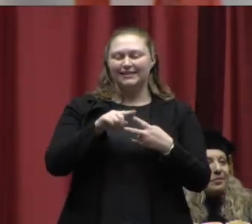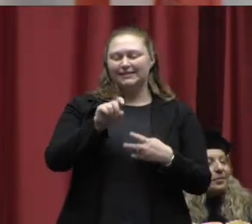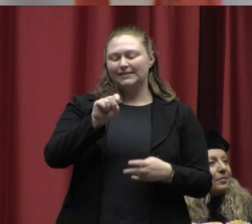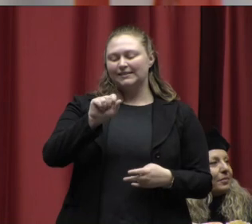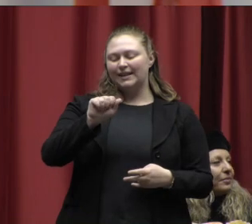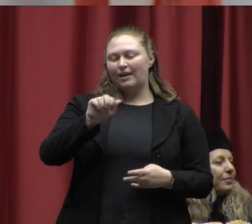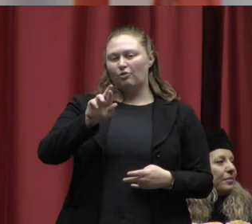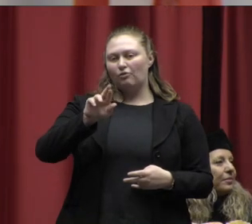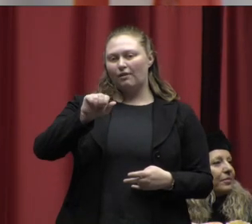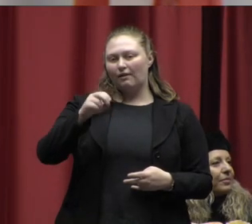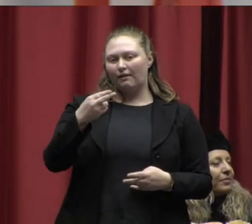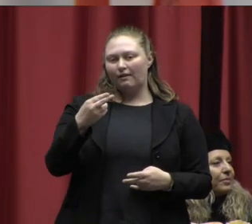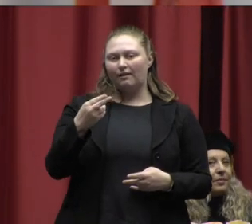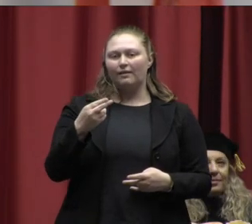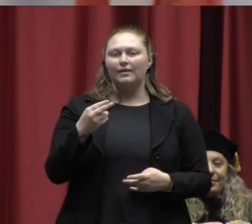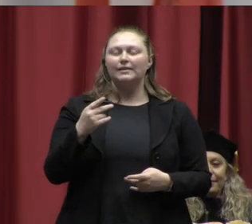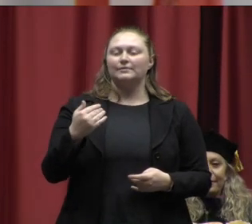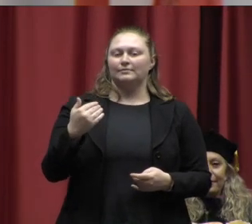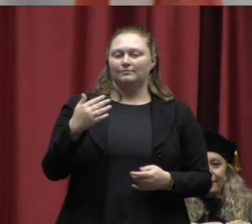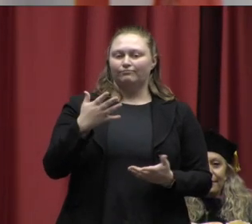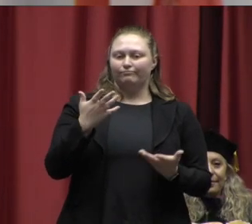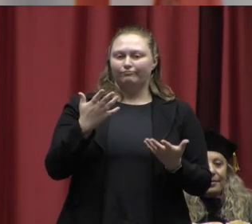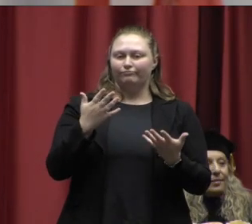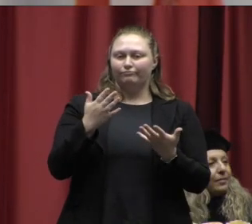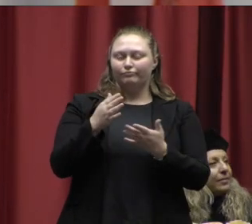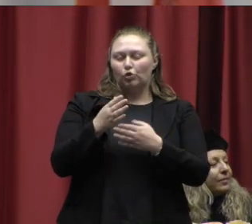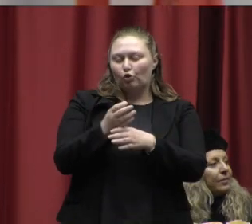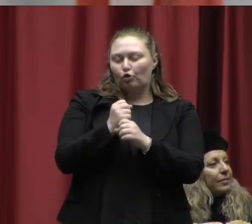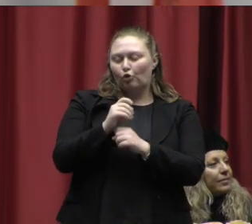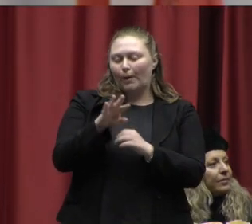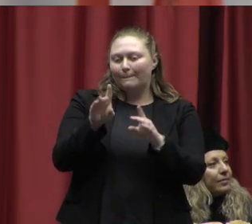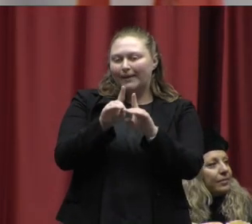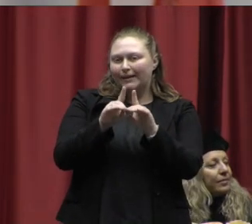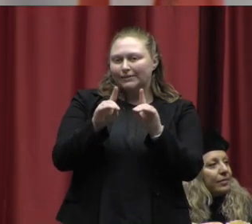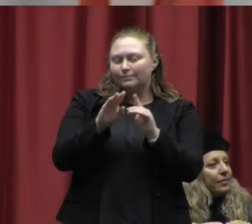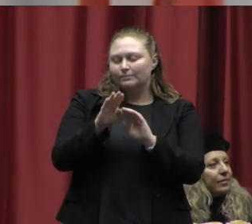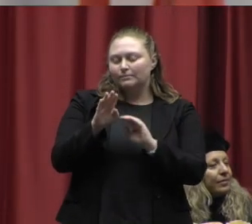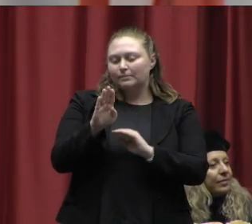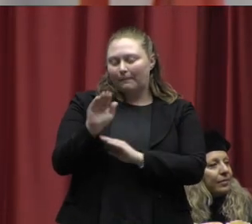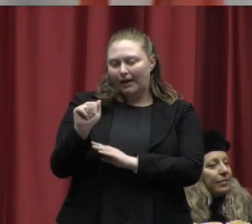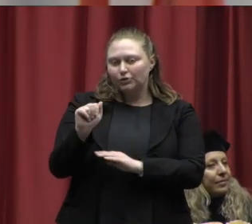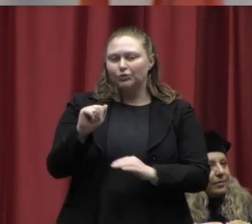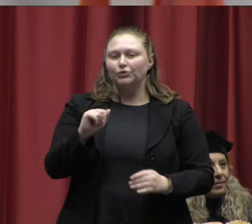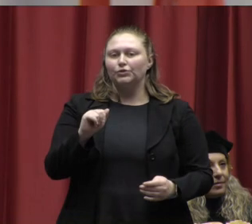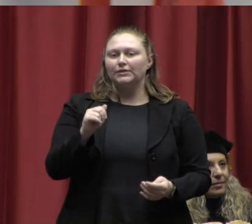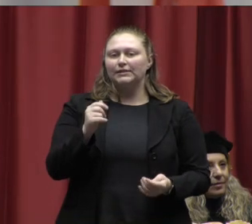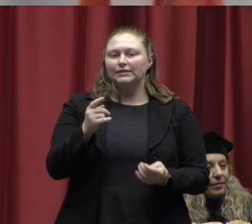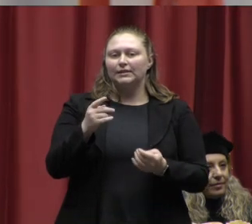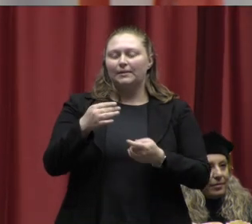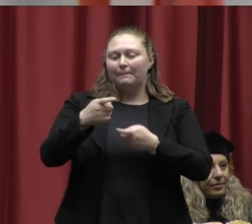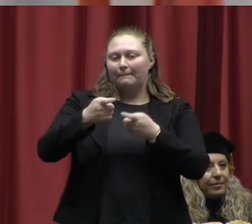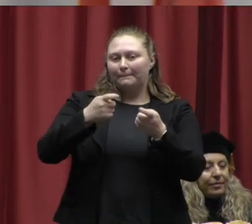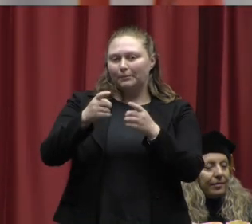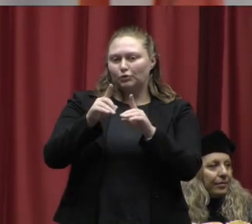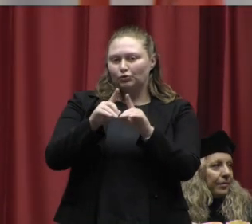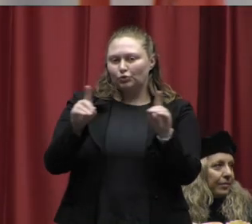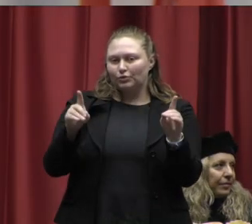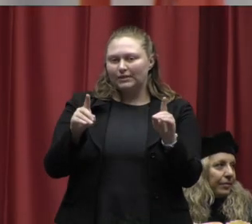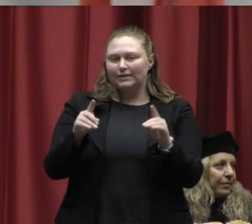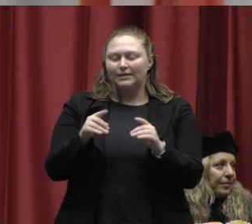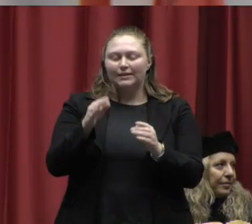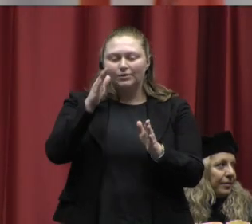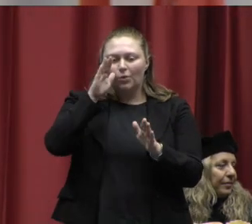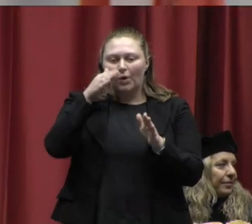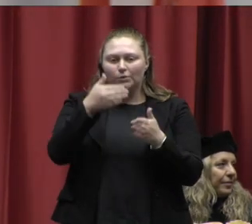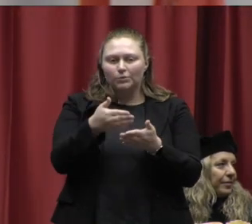Sarah Lopez has earned her Bachelor of Business Administration degree with a concentration in organizational leadership